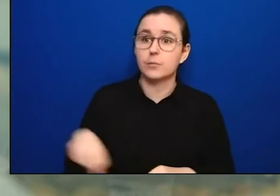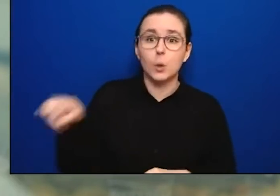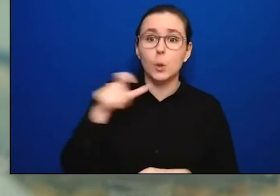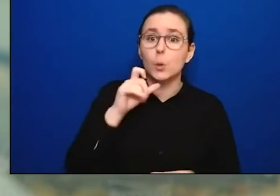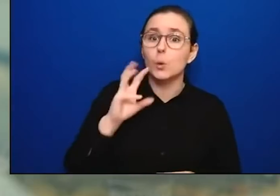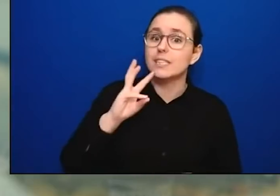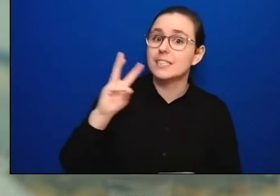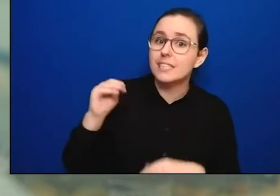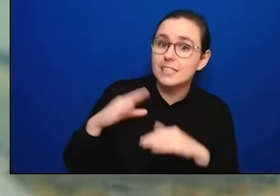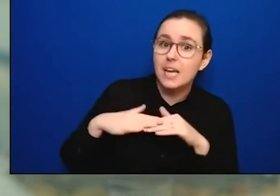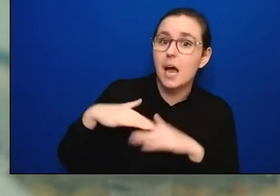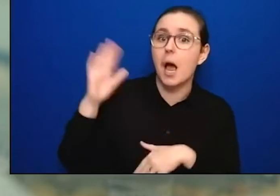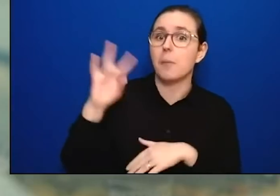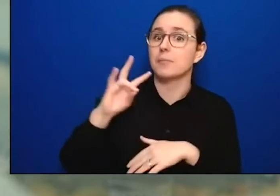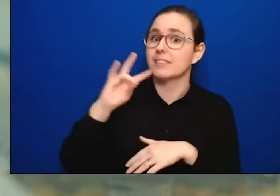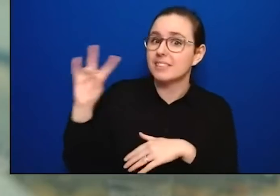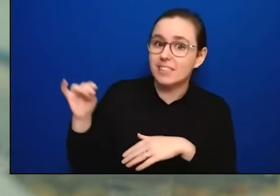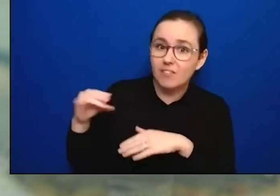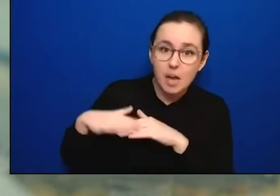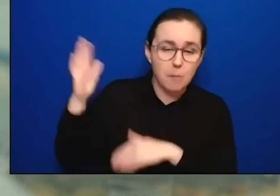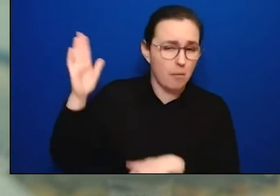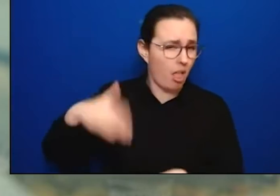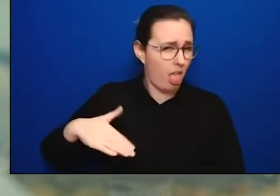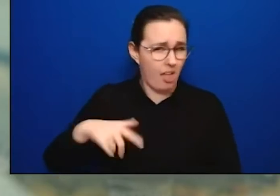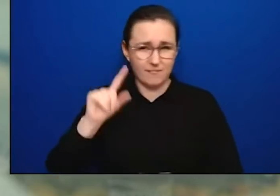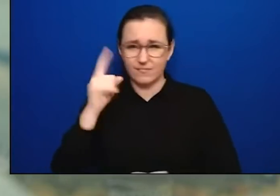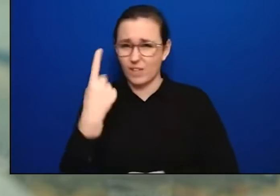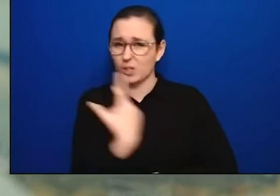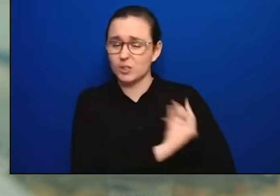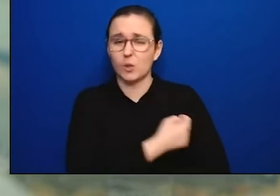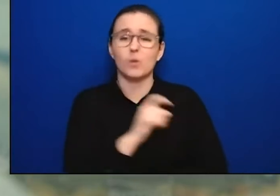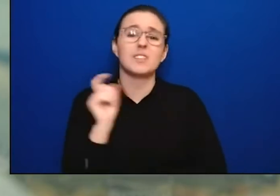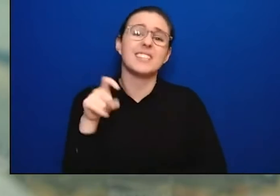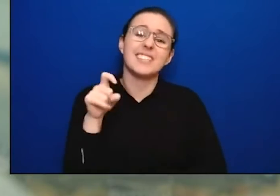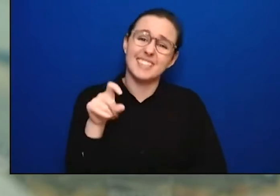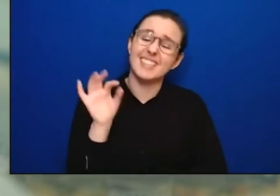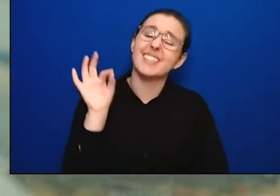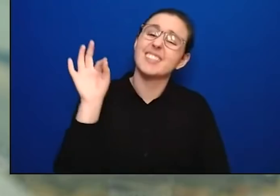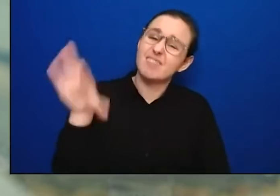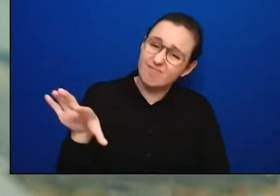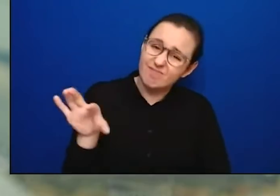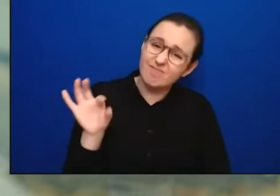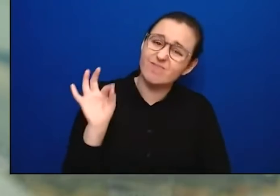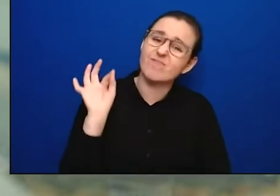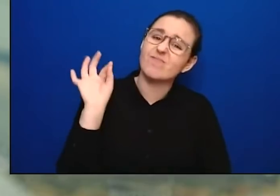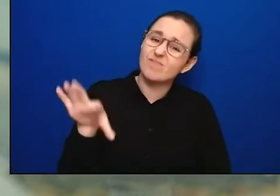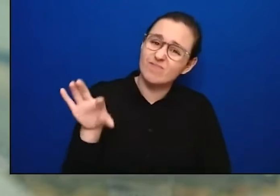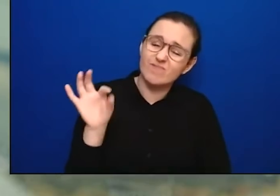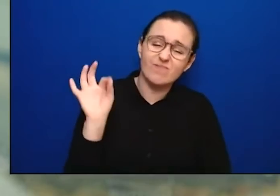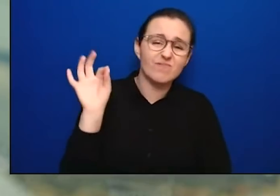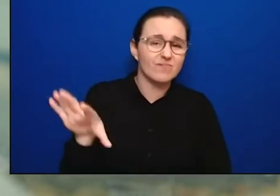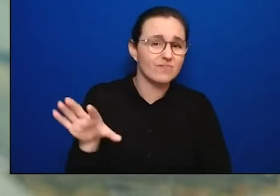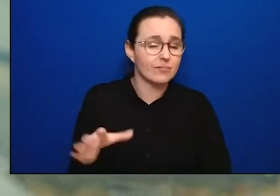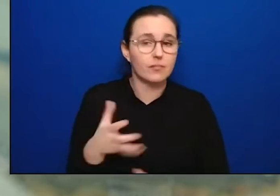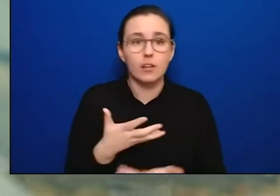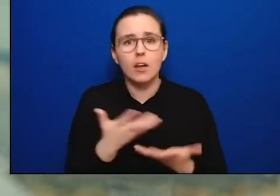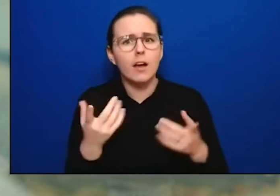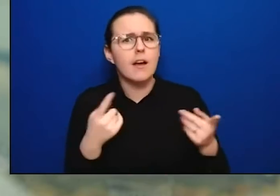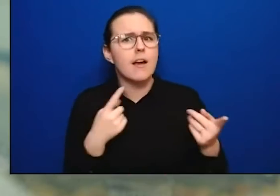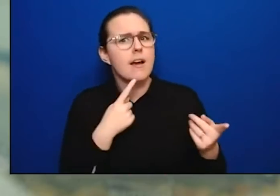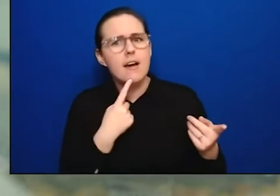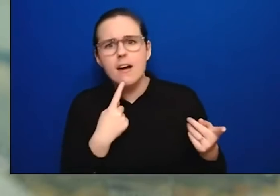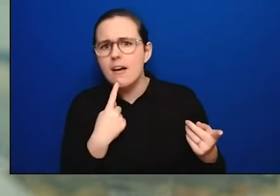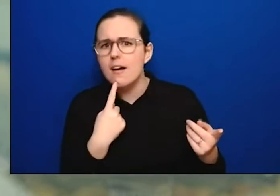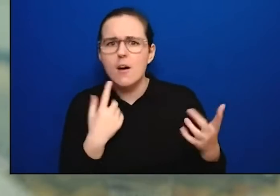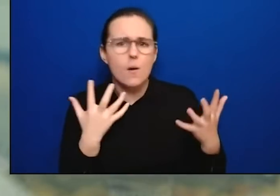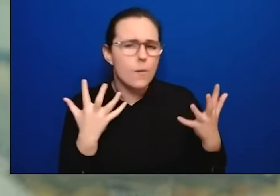people over 70 and over 60 who have not received their first dose, we just have to continue to make the effort to let them know that